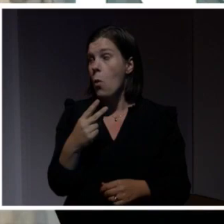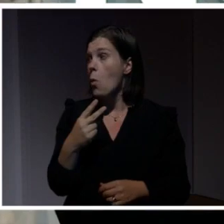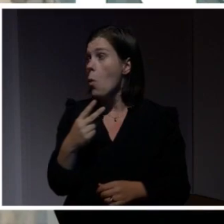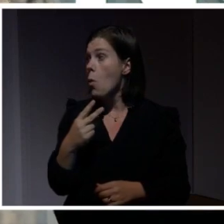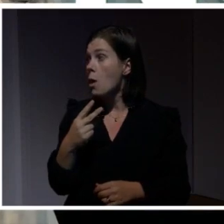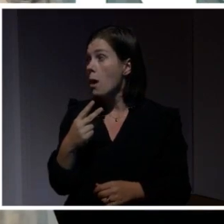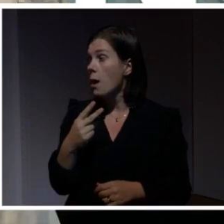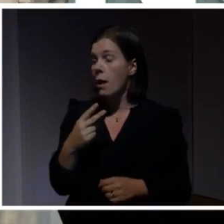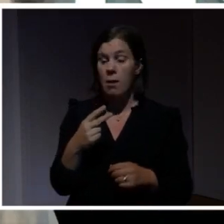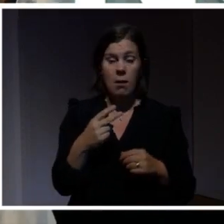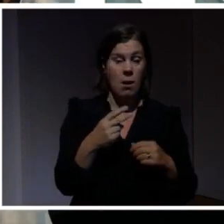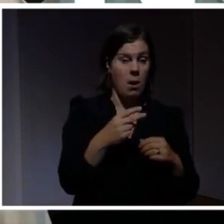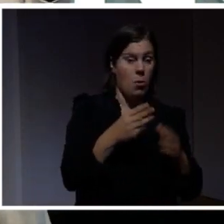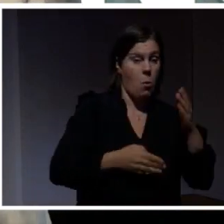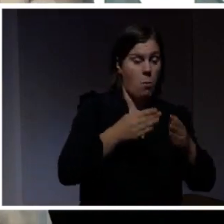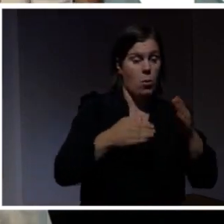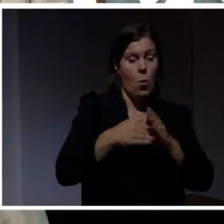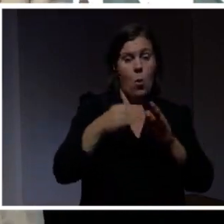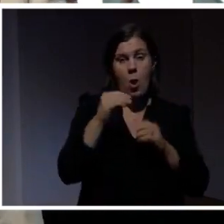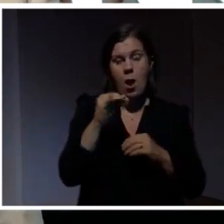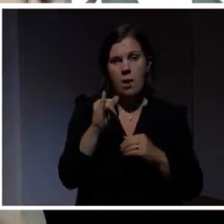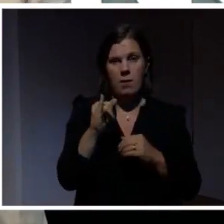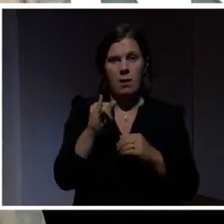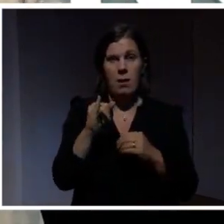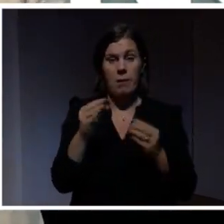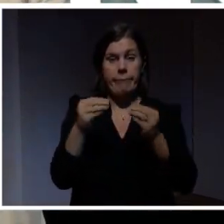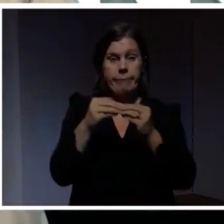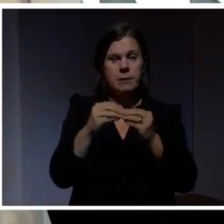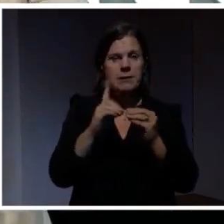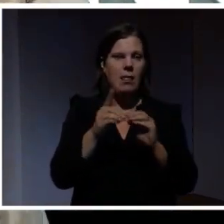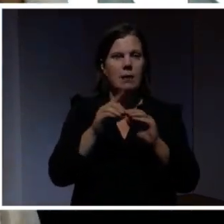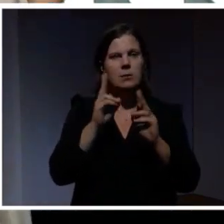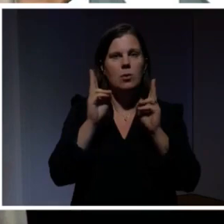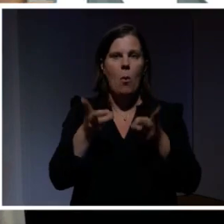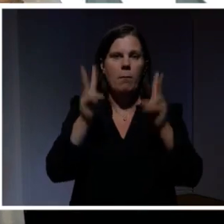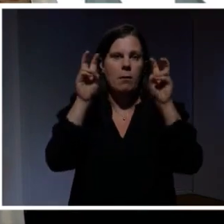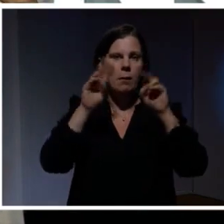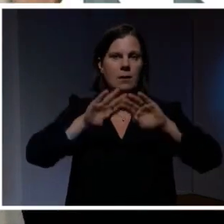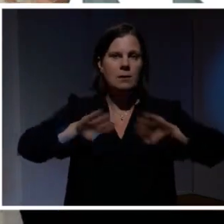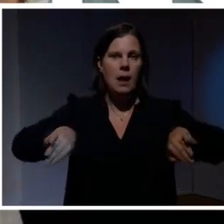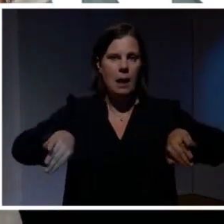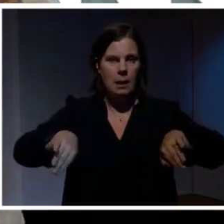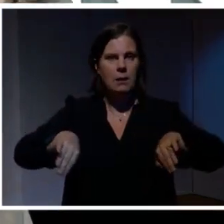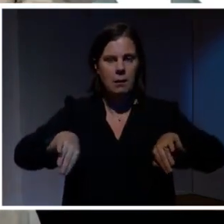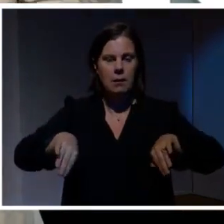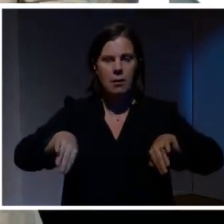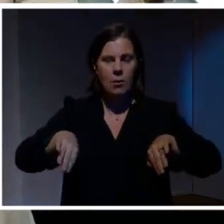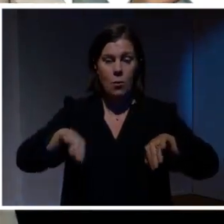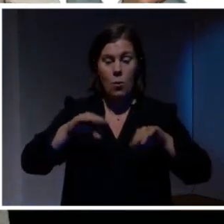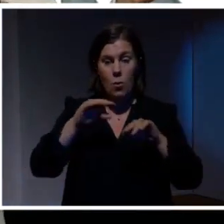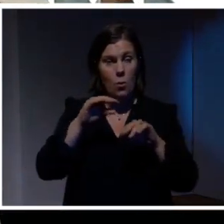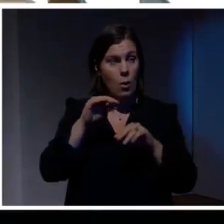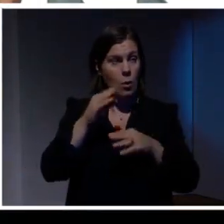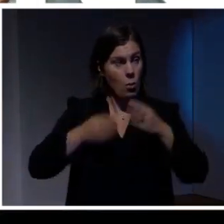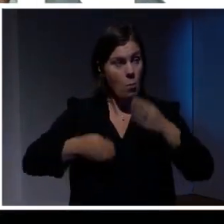this marriage of AI and robotics ending up in divorce, where automation, the field of robotics, did very